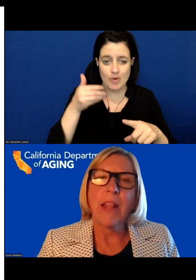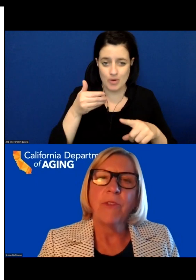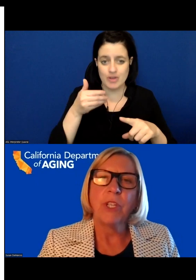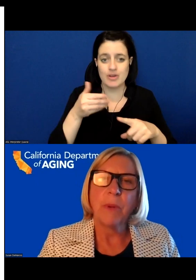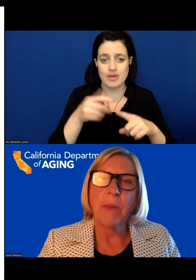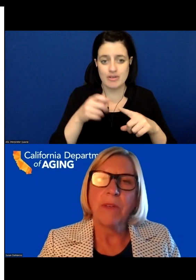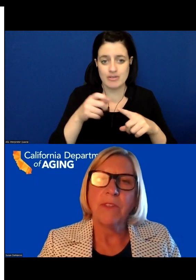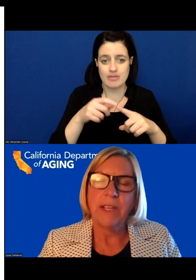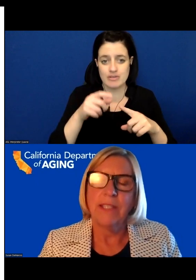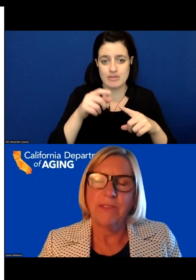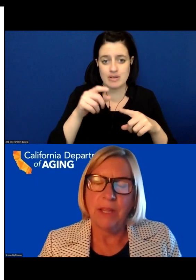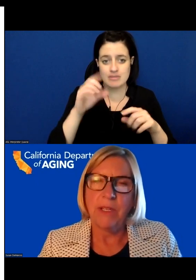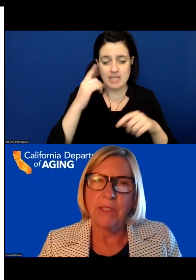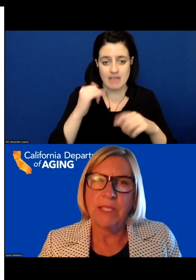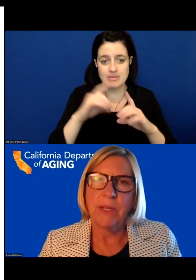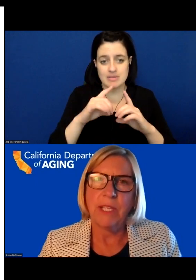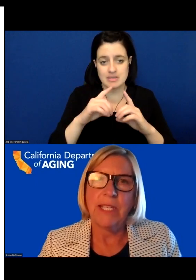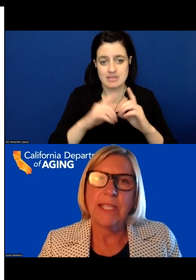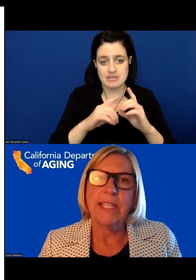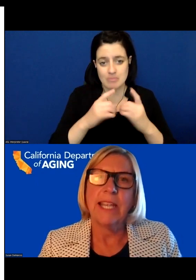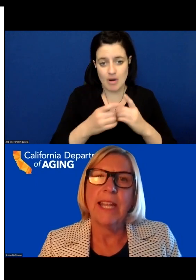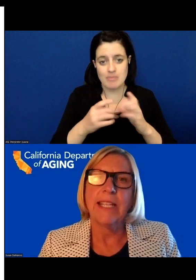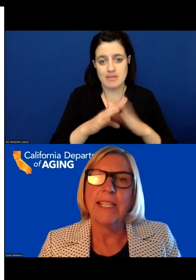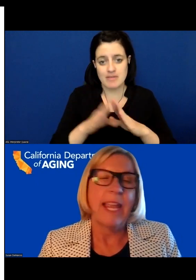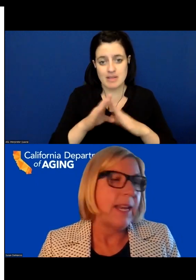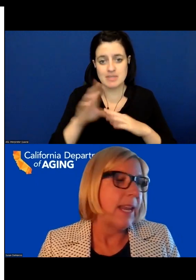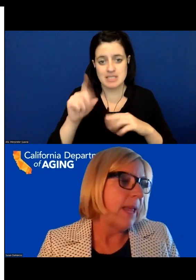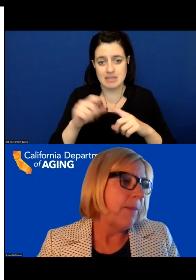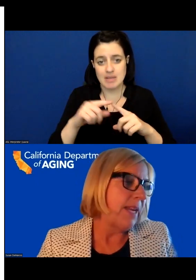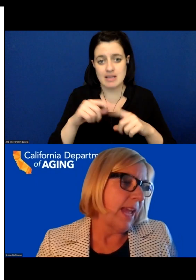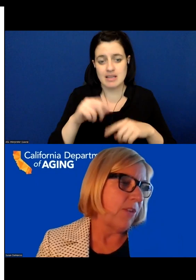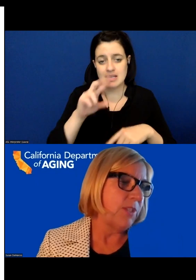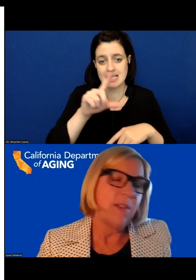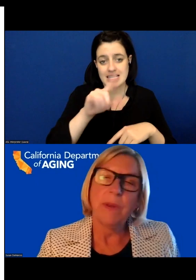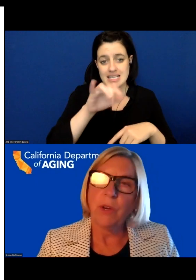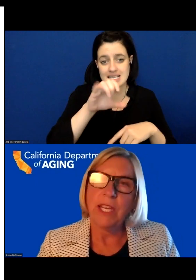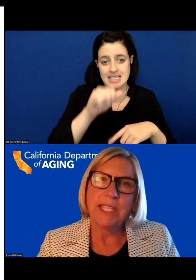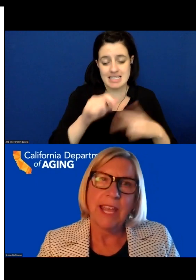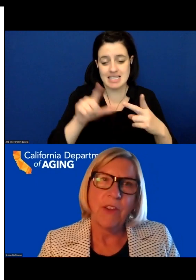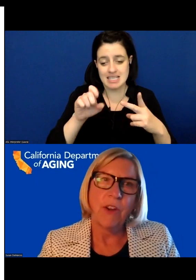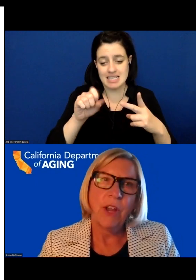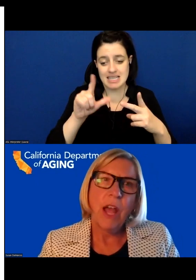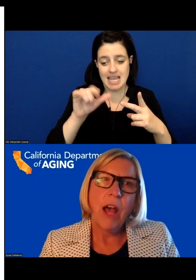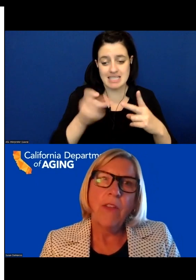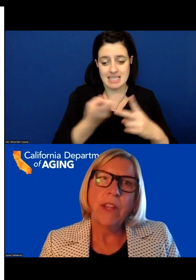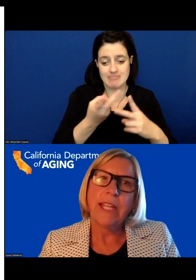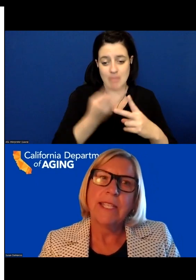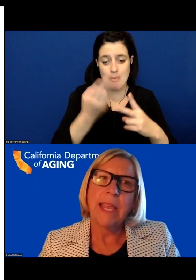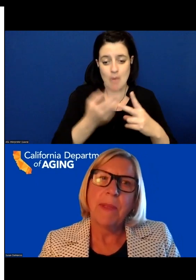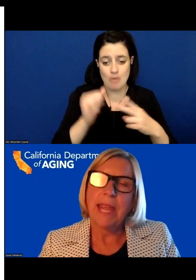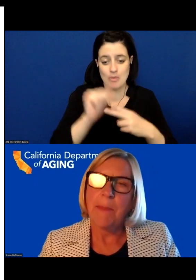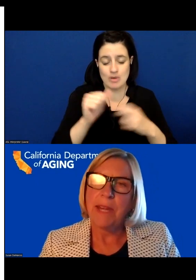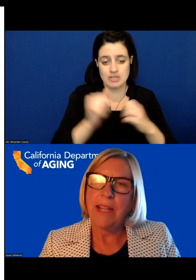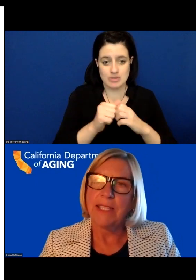from the California Department of Developmental Disabilities. Lisa and Leslie and many others have been working together on the